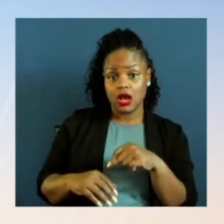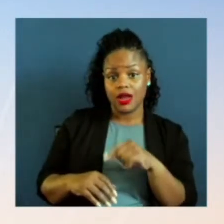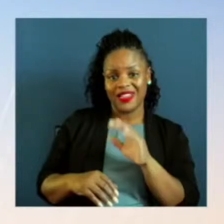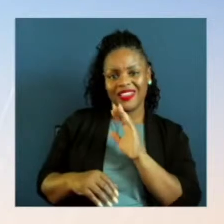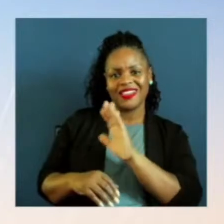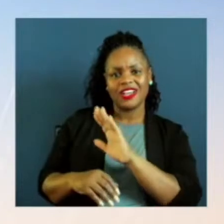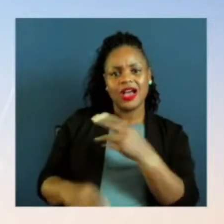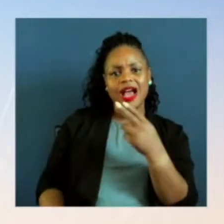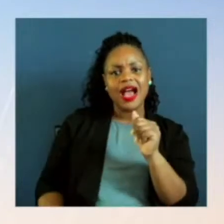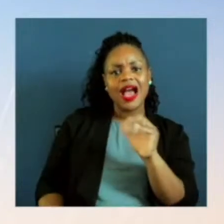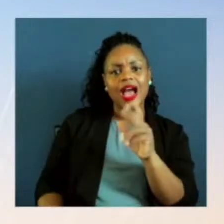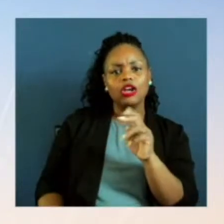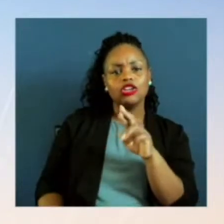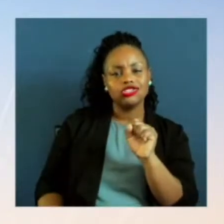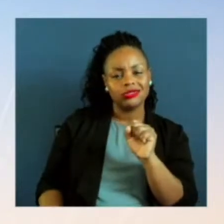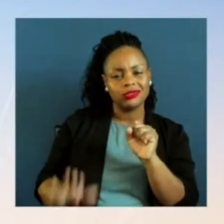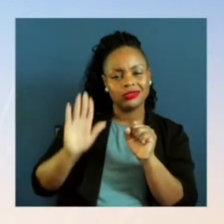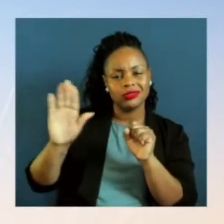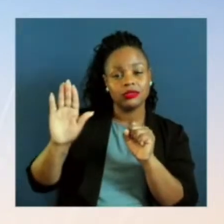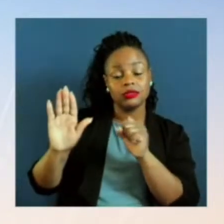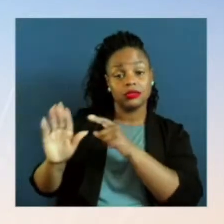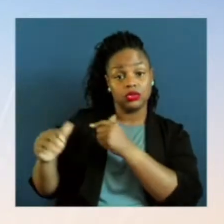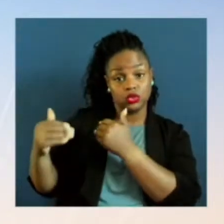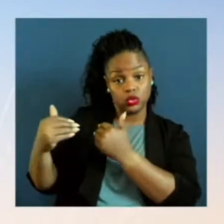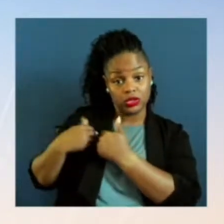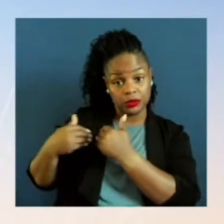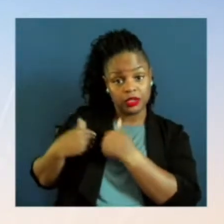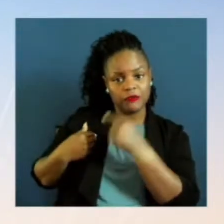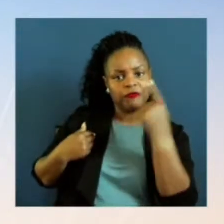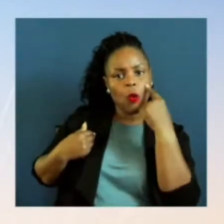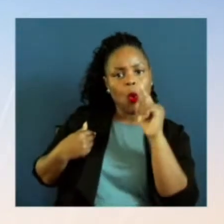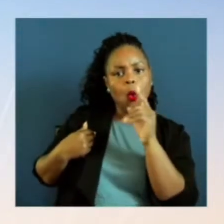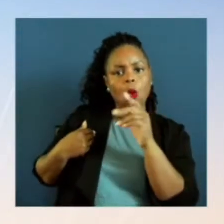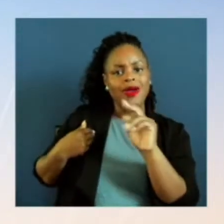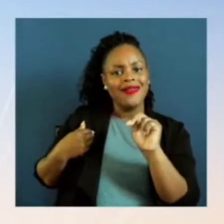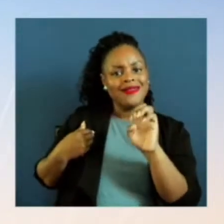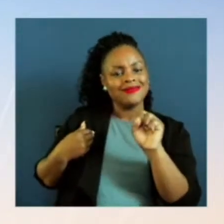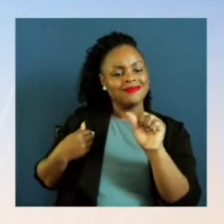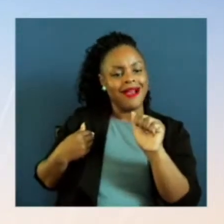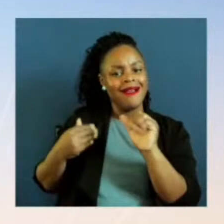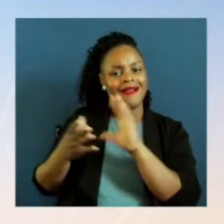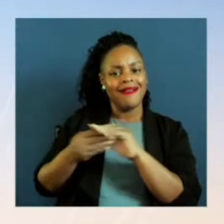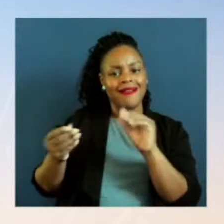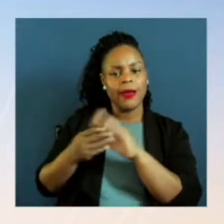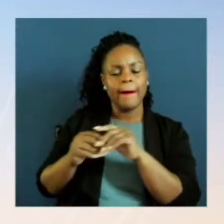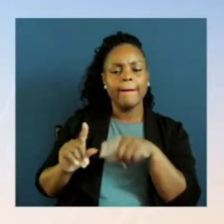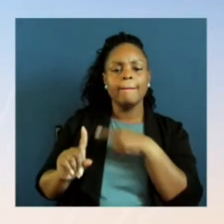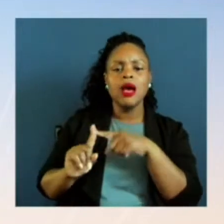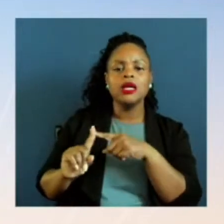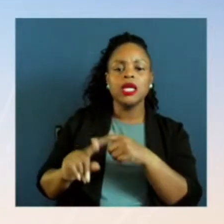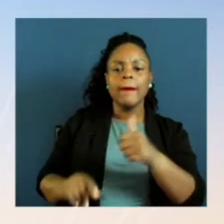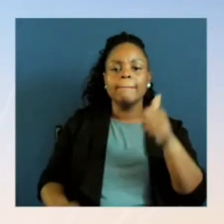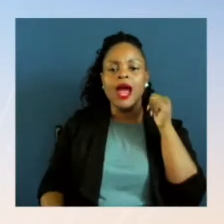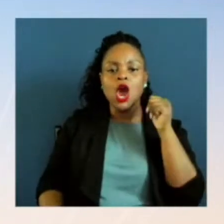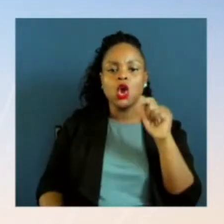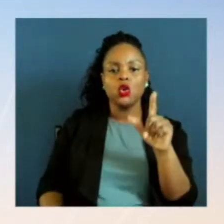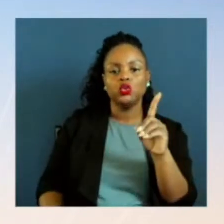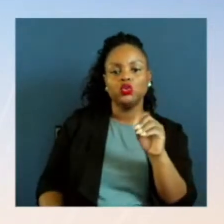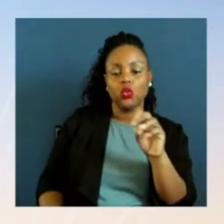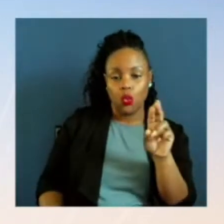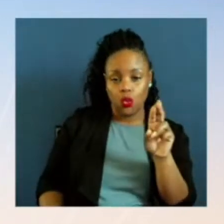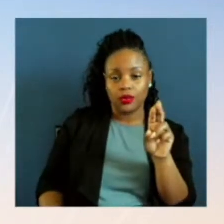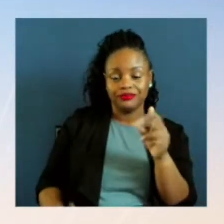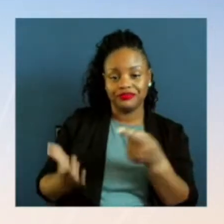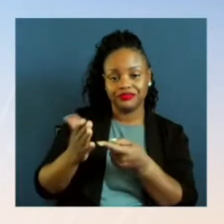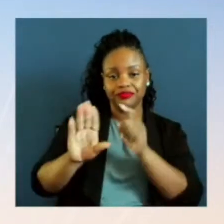alleged NSA, co-opting an alleged NSA backdoor in products from Juniper Networks, which